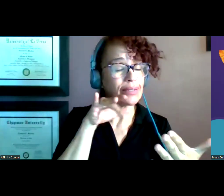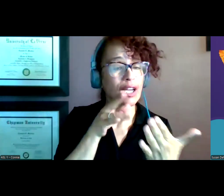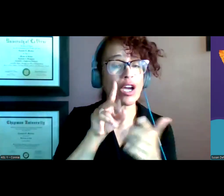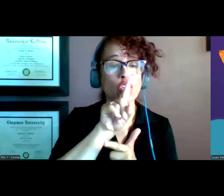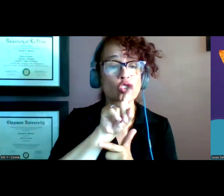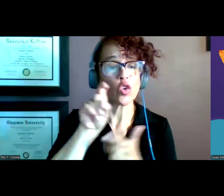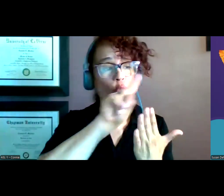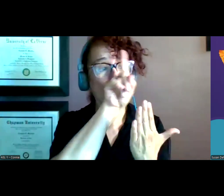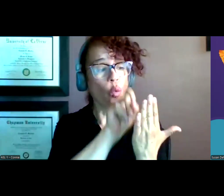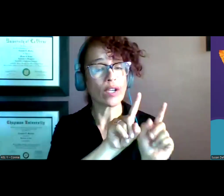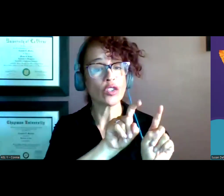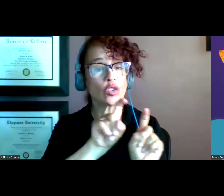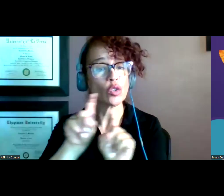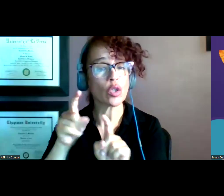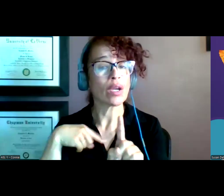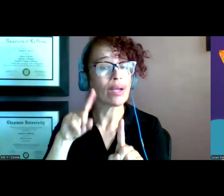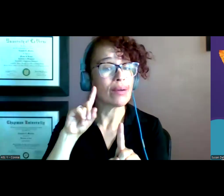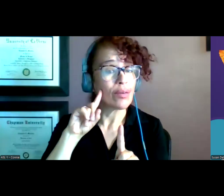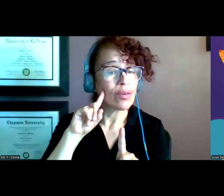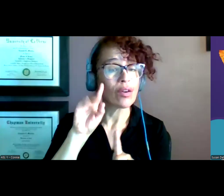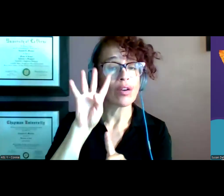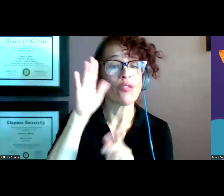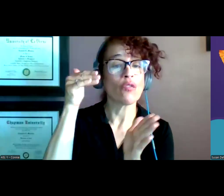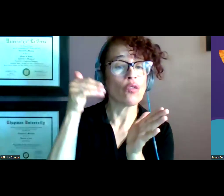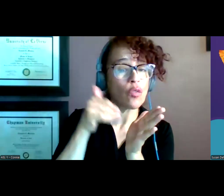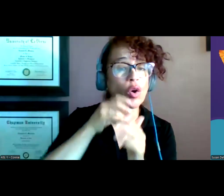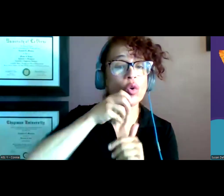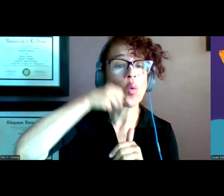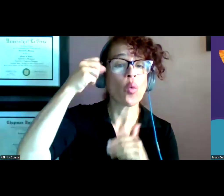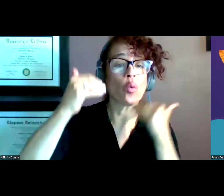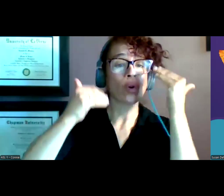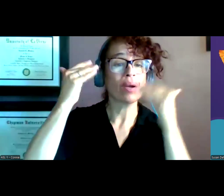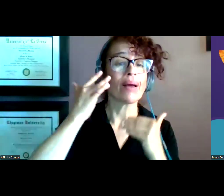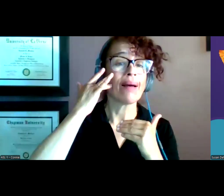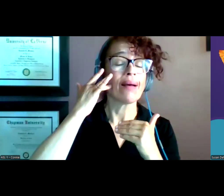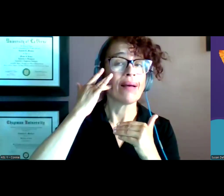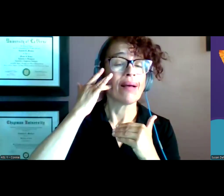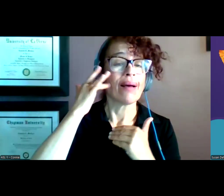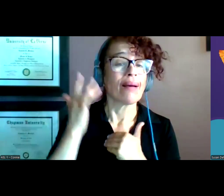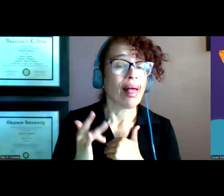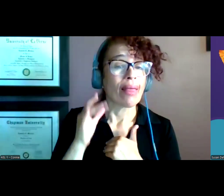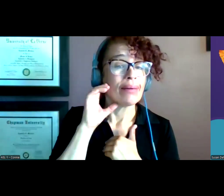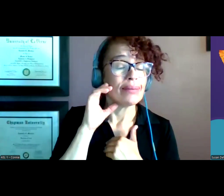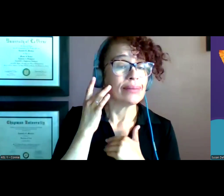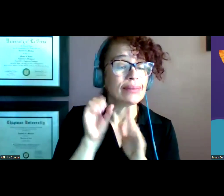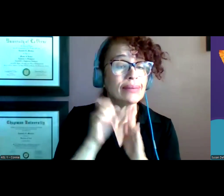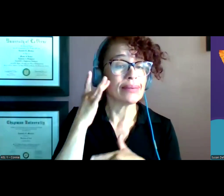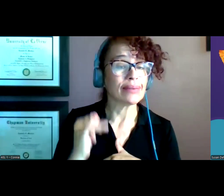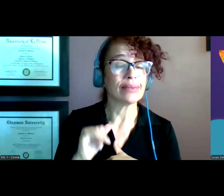survey that where we heard from over 4,000 older adults in California.